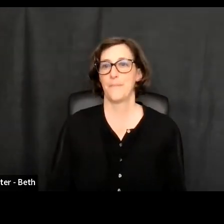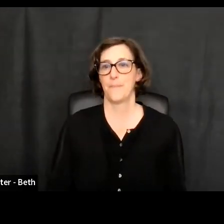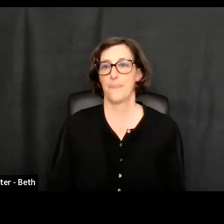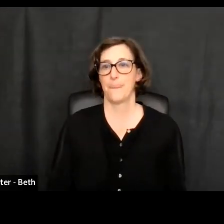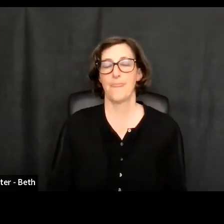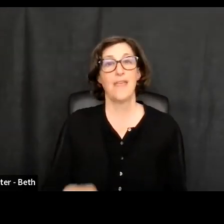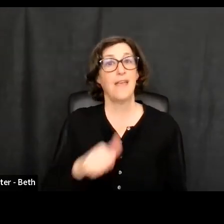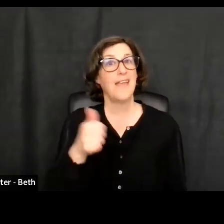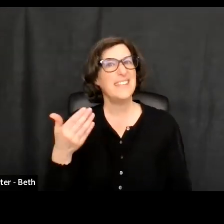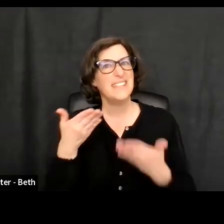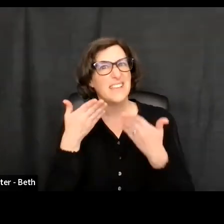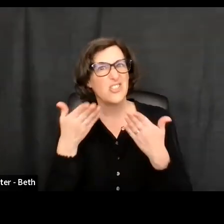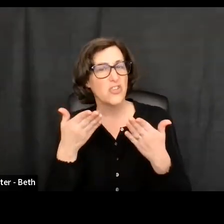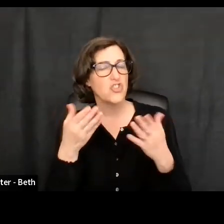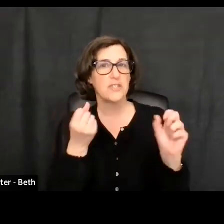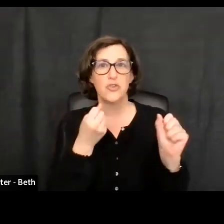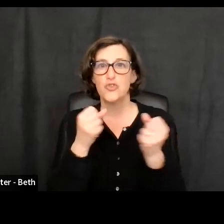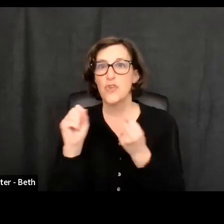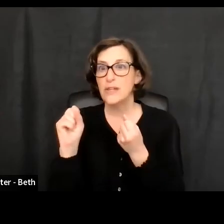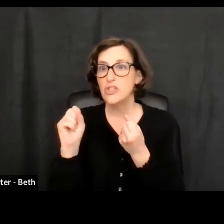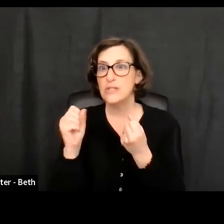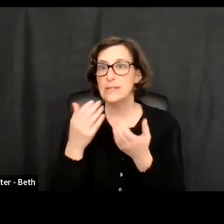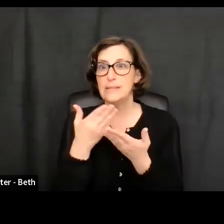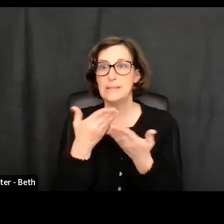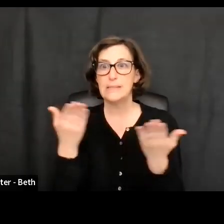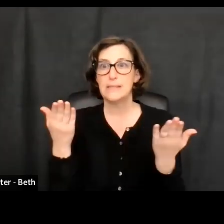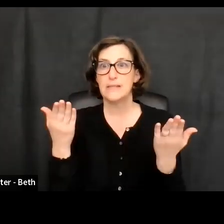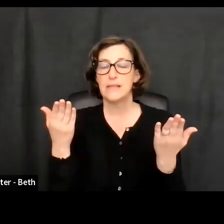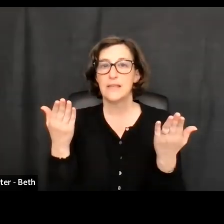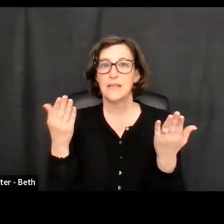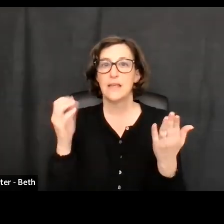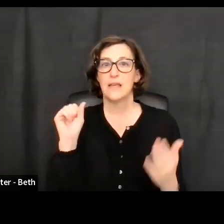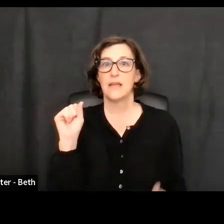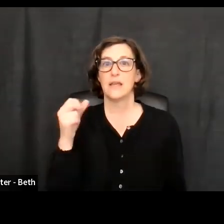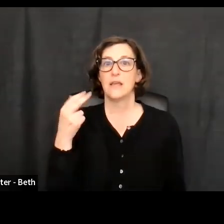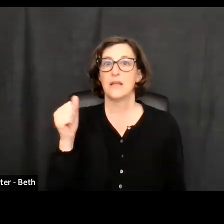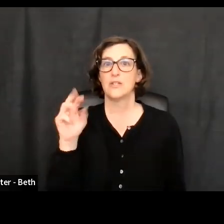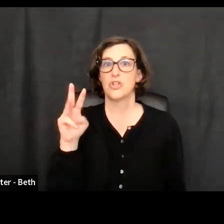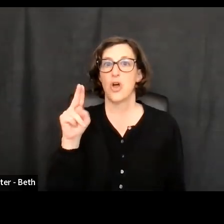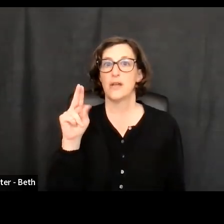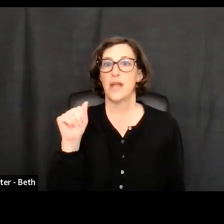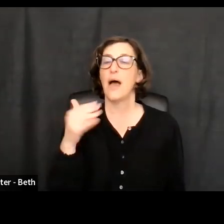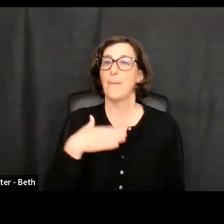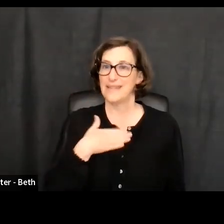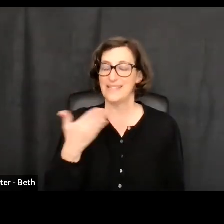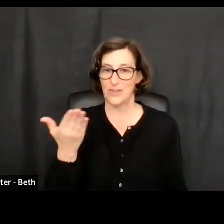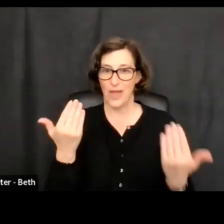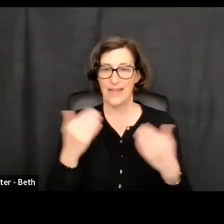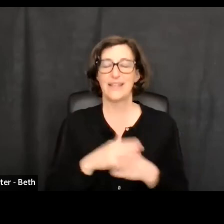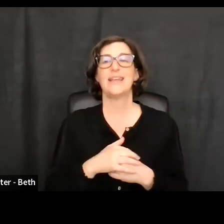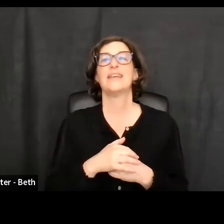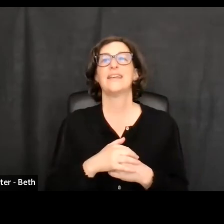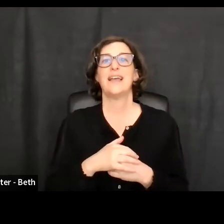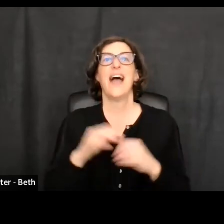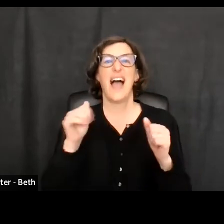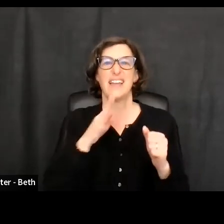Any tips or strategies? Maybe Sarah, can you talk? Oh, and Shawna, yes, please, Shawna, jump on in. Sure. Yeah, I can